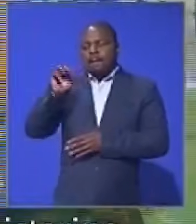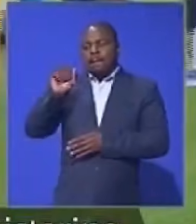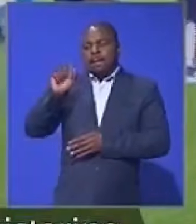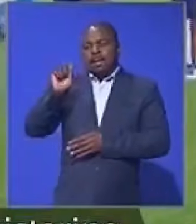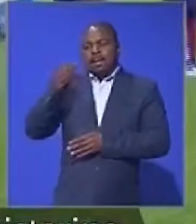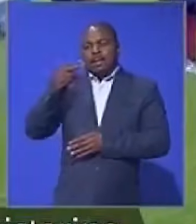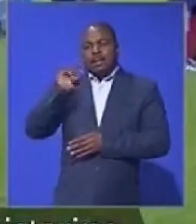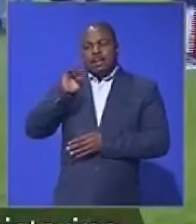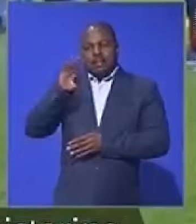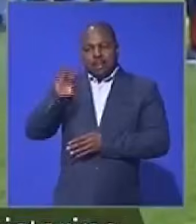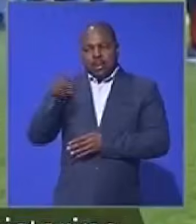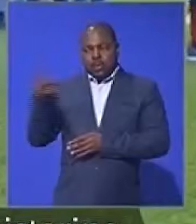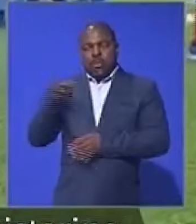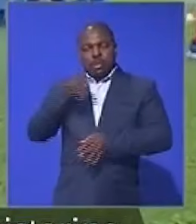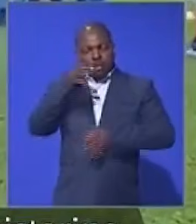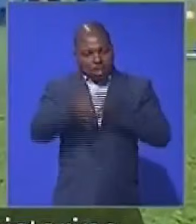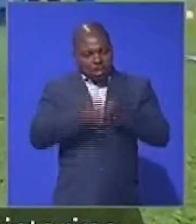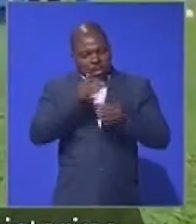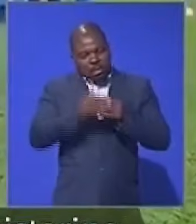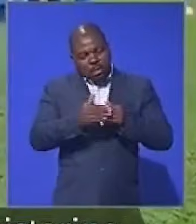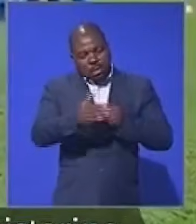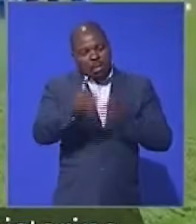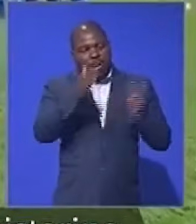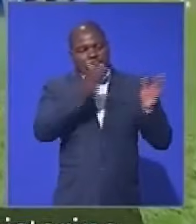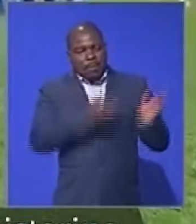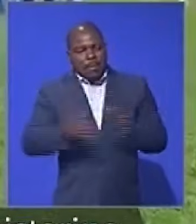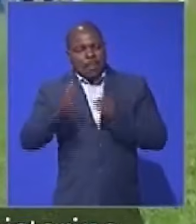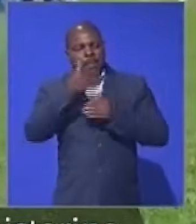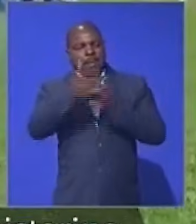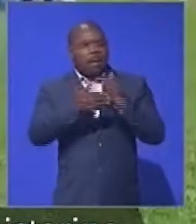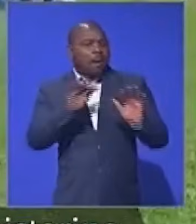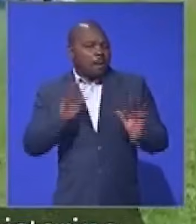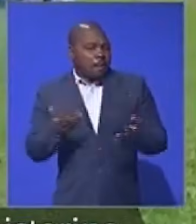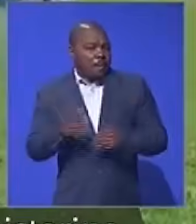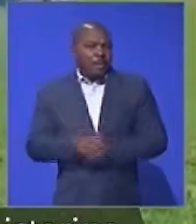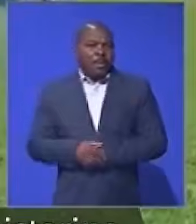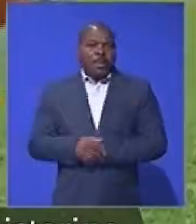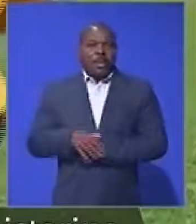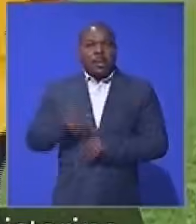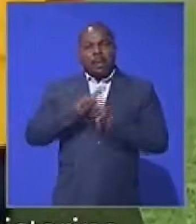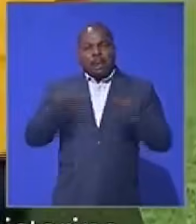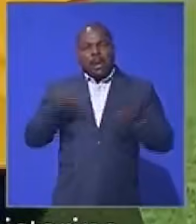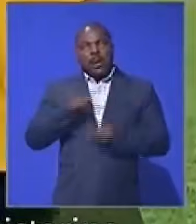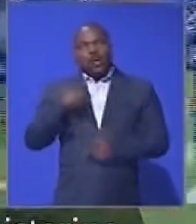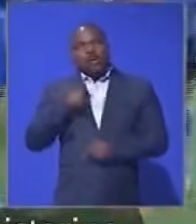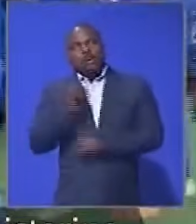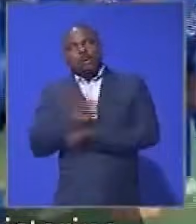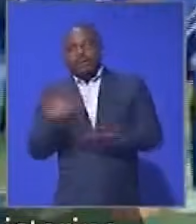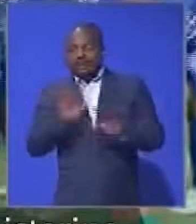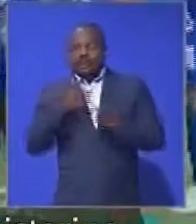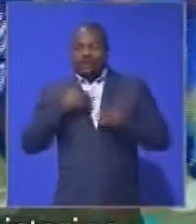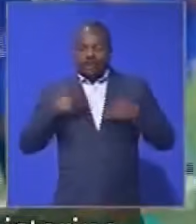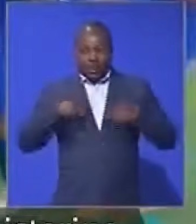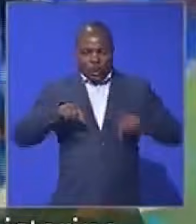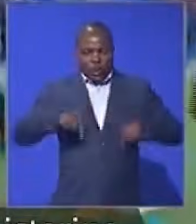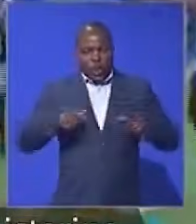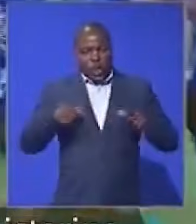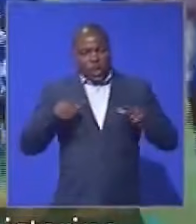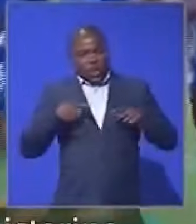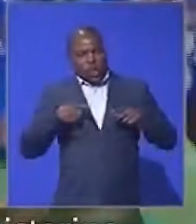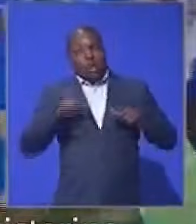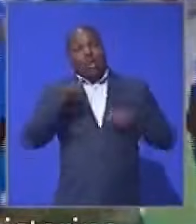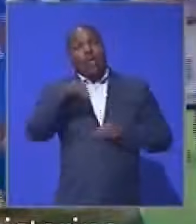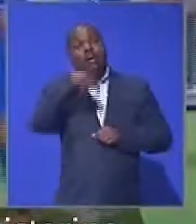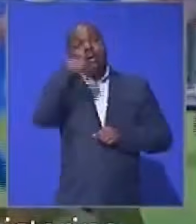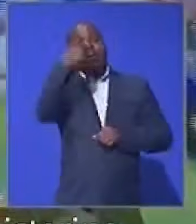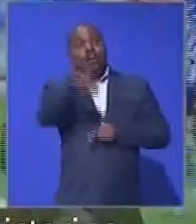bona gore na ro sepela bja ge re itukisa sehla se se latelang mara ga re nyaka go ba monyatša leeto re nyaka go thoma isale ka pela gore ge